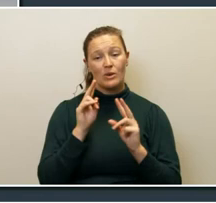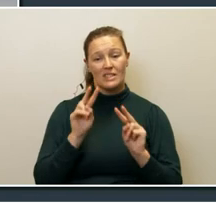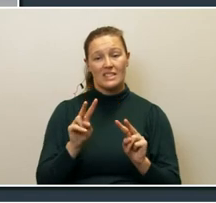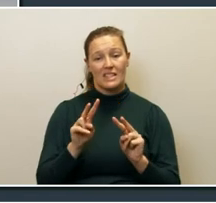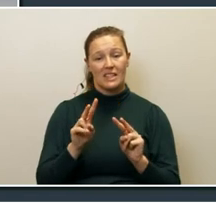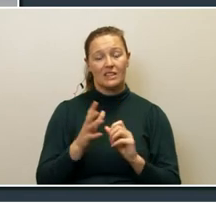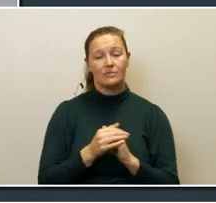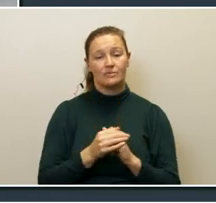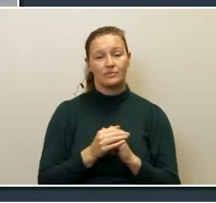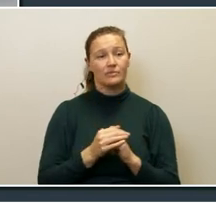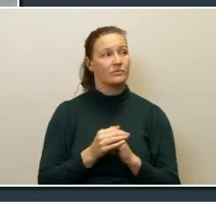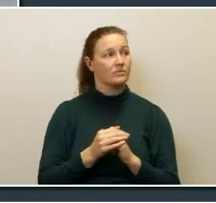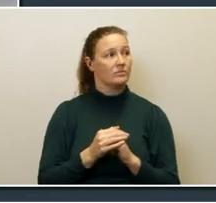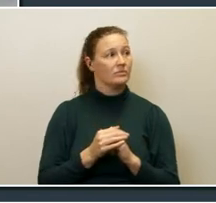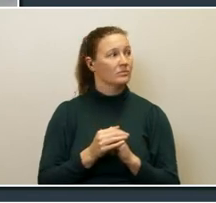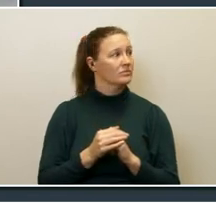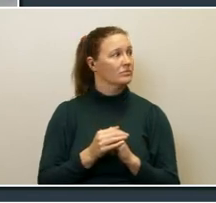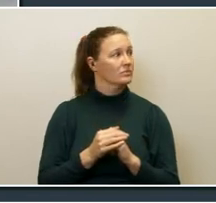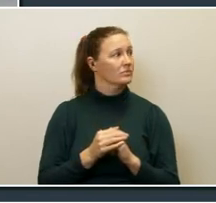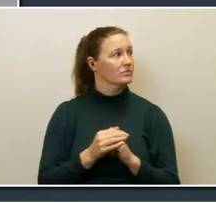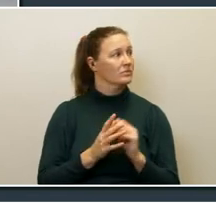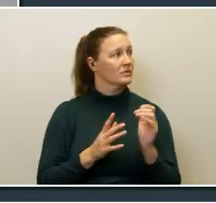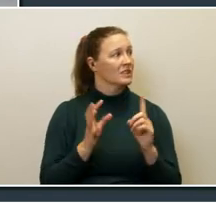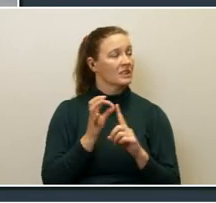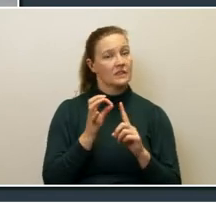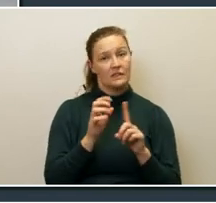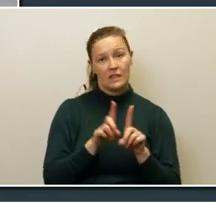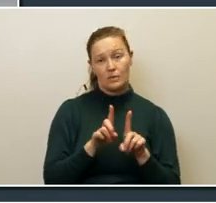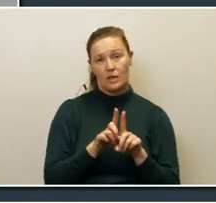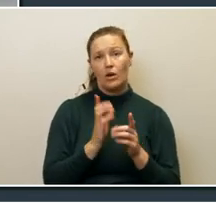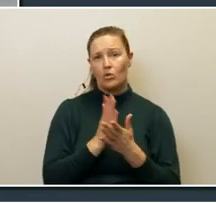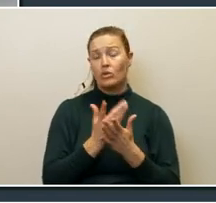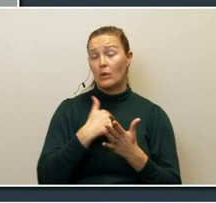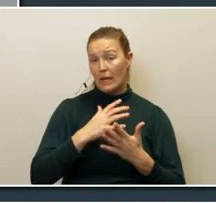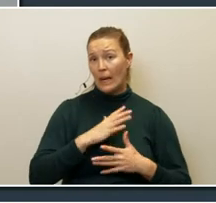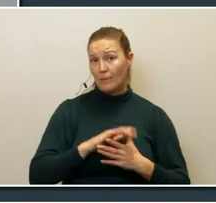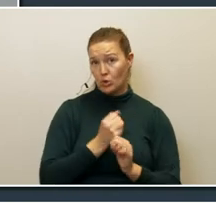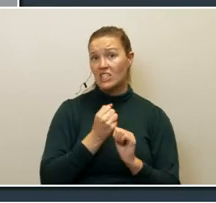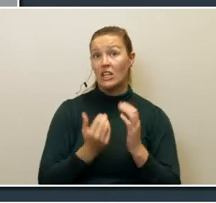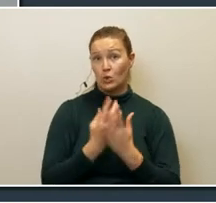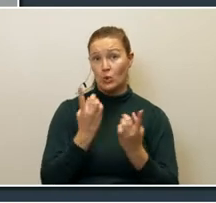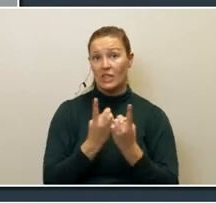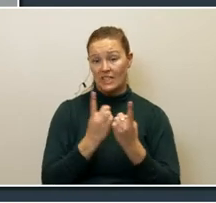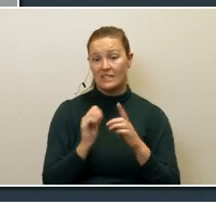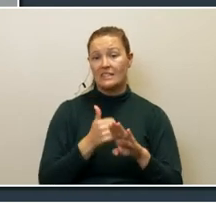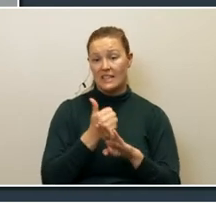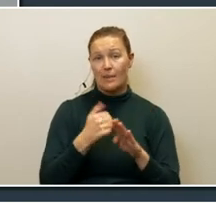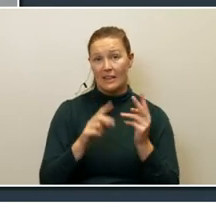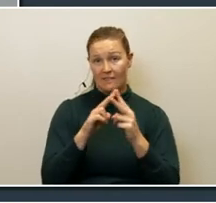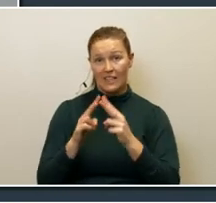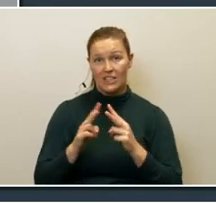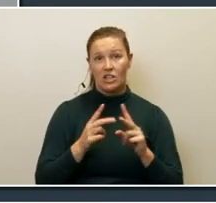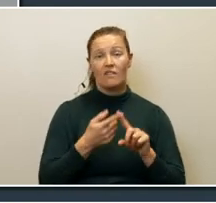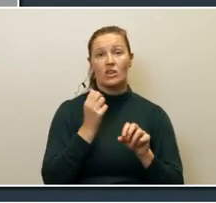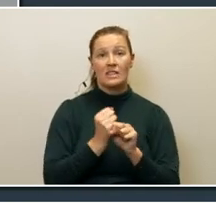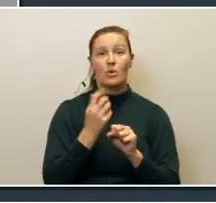as elected members. But I just wanted to say we're certainly appreciative of the new things that have been put in the village, like we've